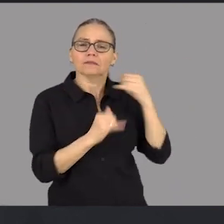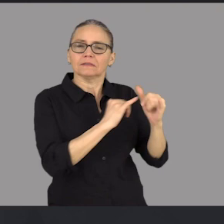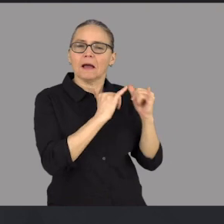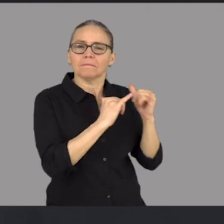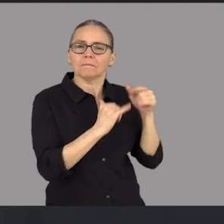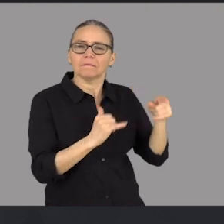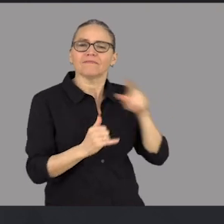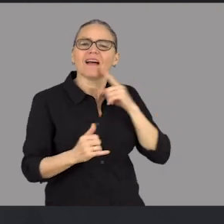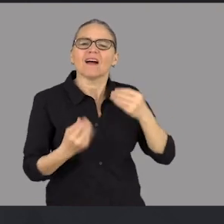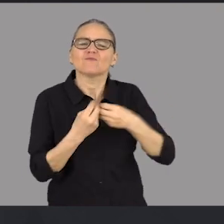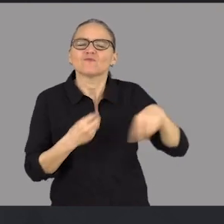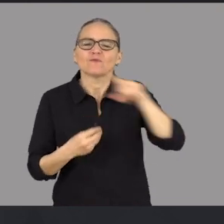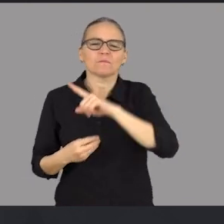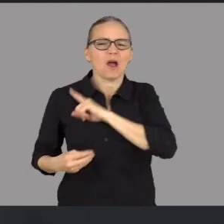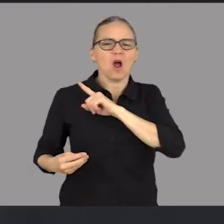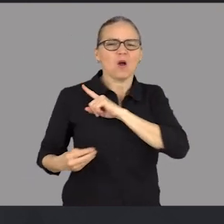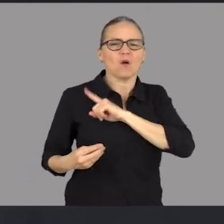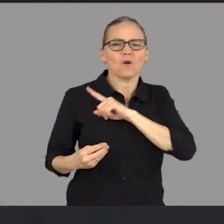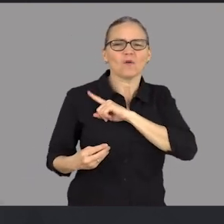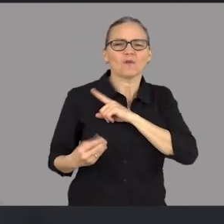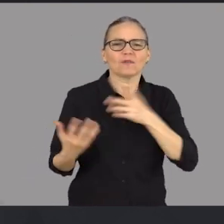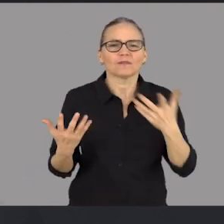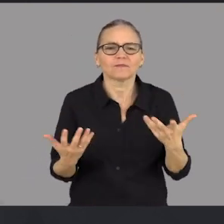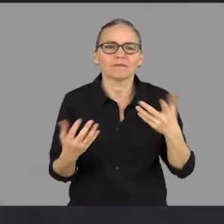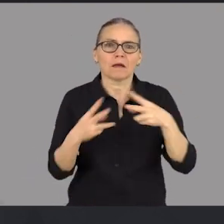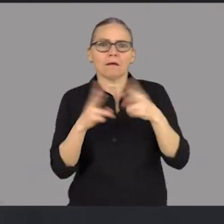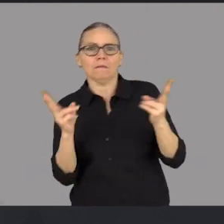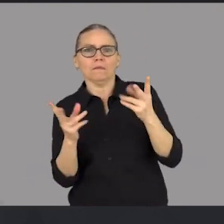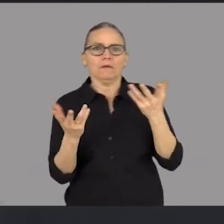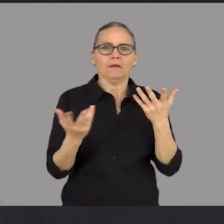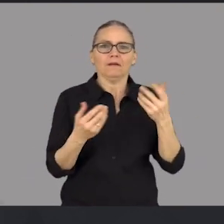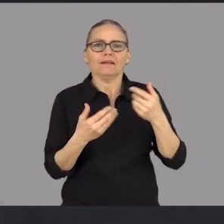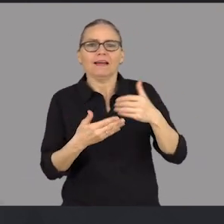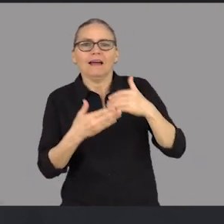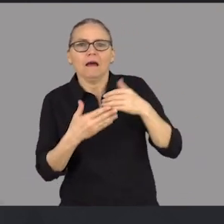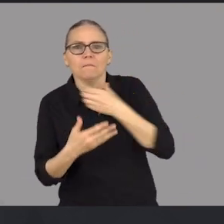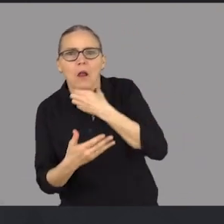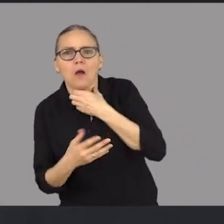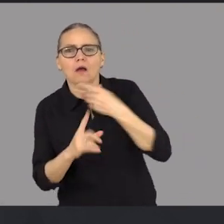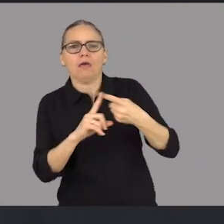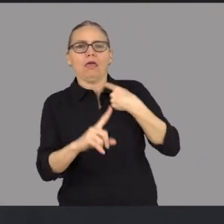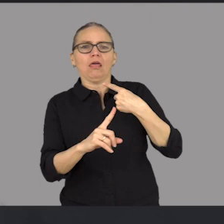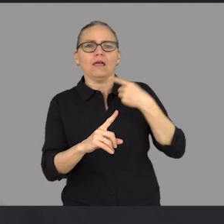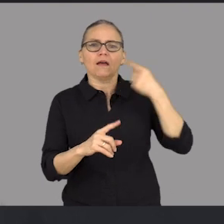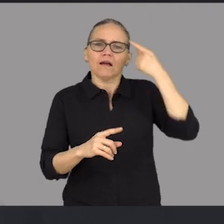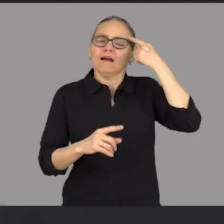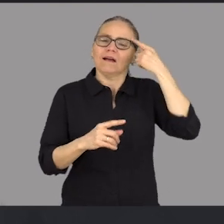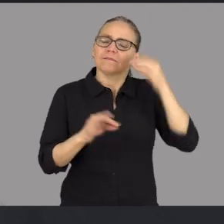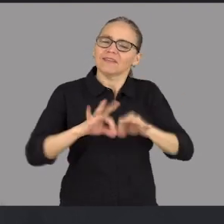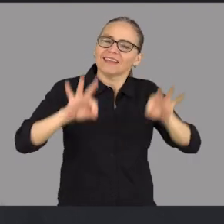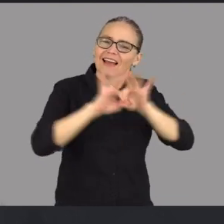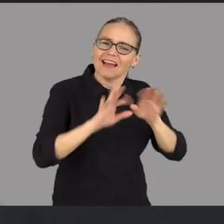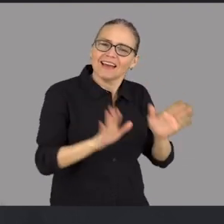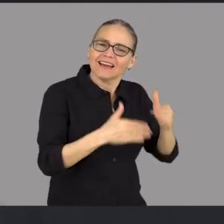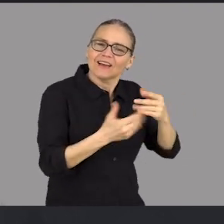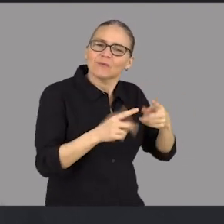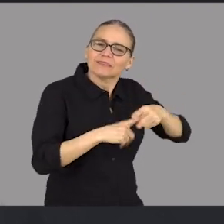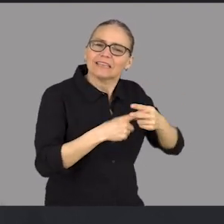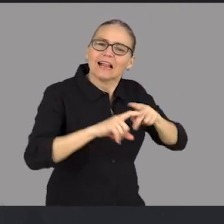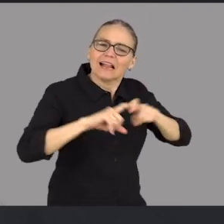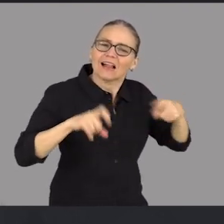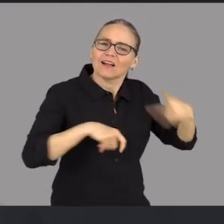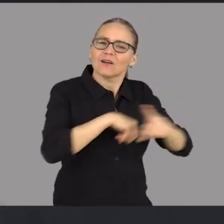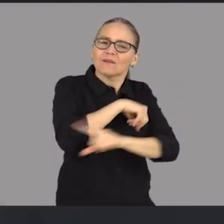unmuted. Yeah, I think Dave nailed it. I was just going to say, it's very similar. The fear of the